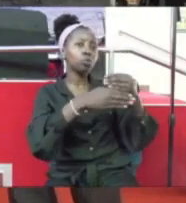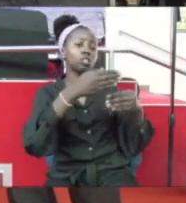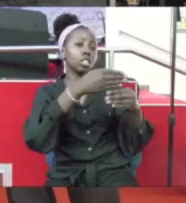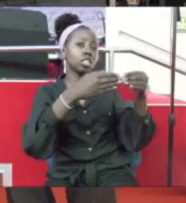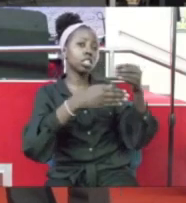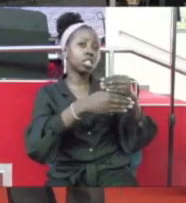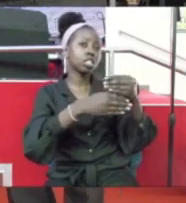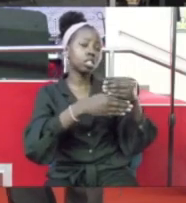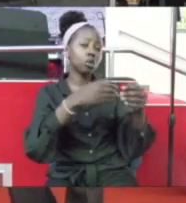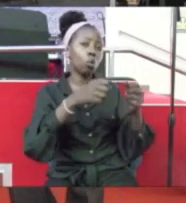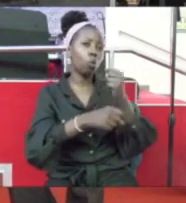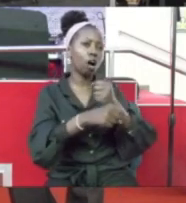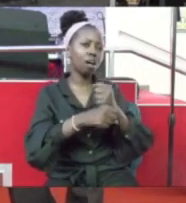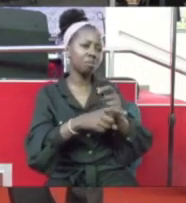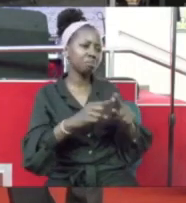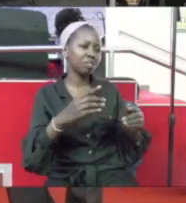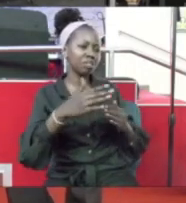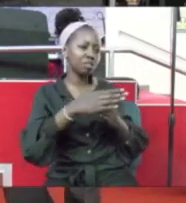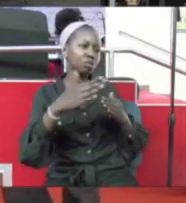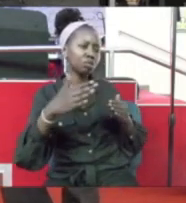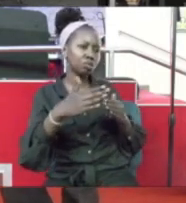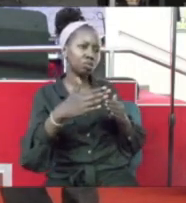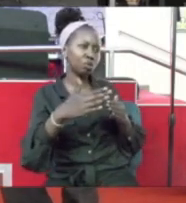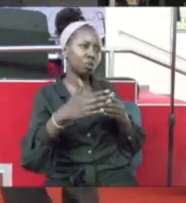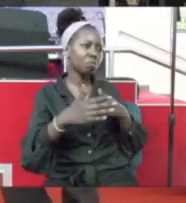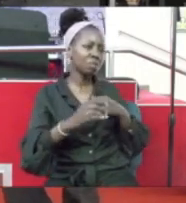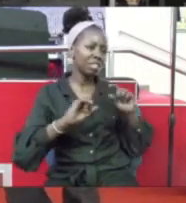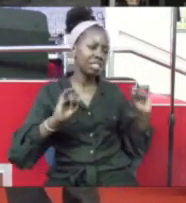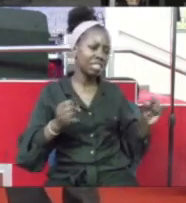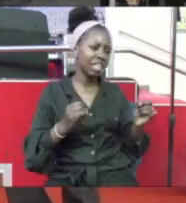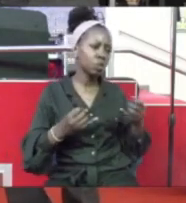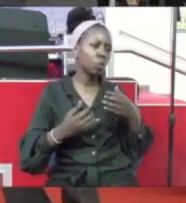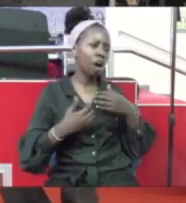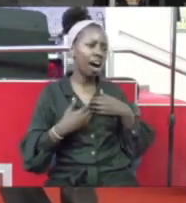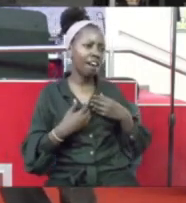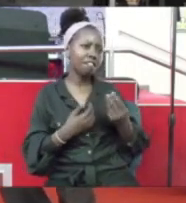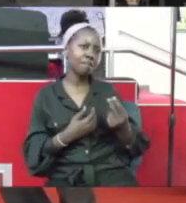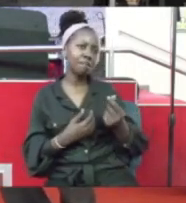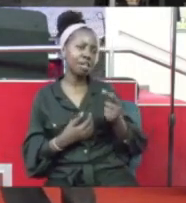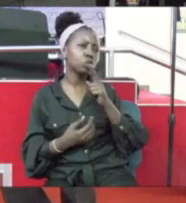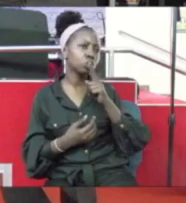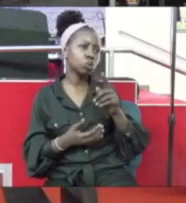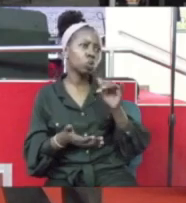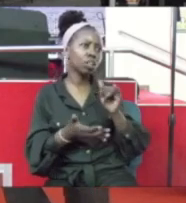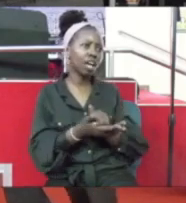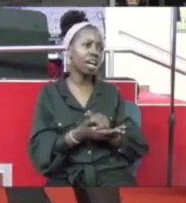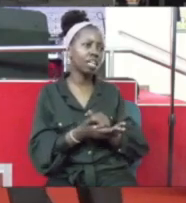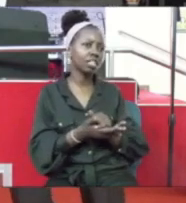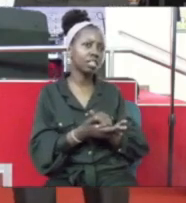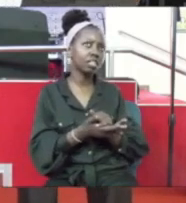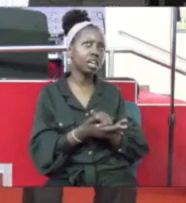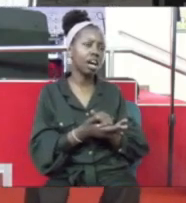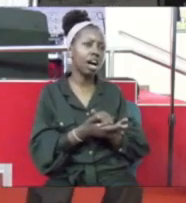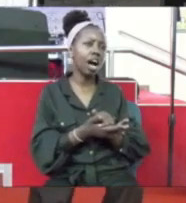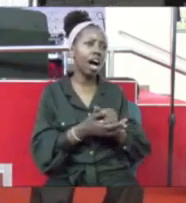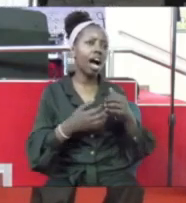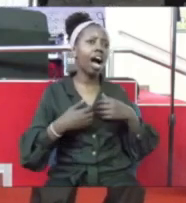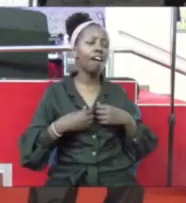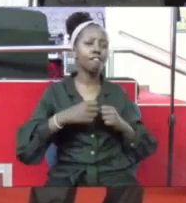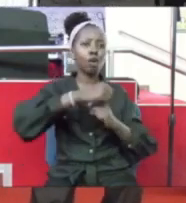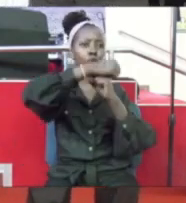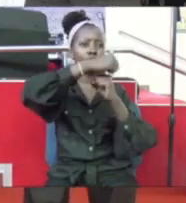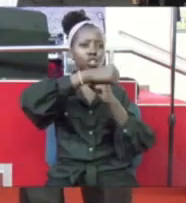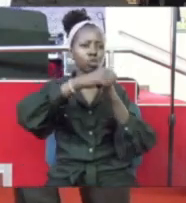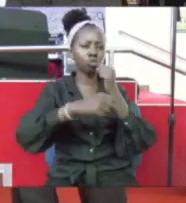nafanya ujenzi. But I have stopped because I'm trying to get money so that I can do a srab. Lakini nilikuwa nimesita kwa sababu nilikuwa natafuta pesa.